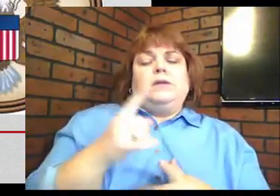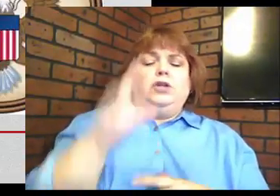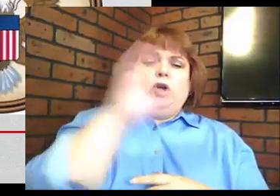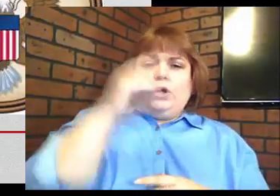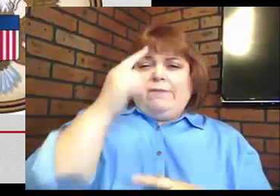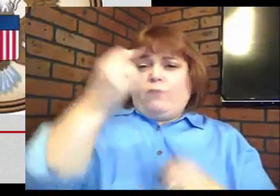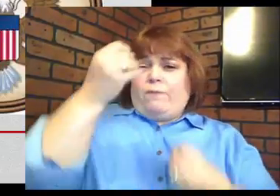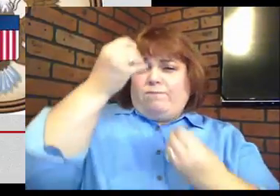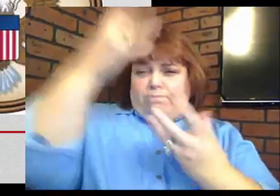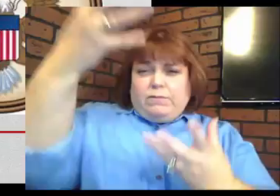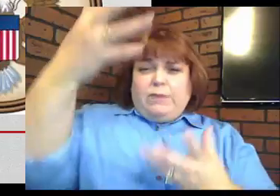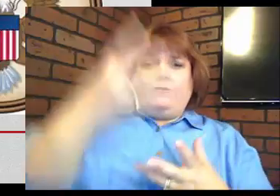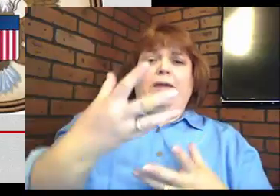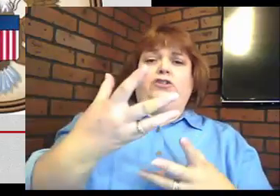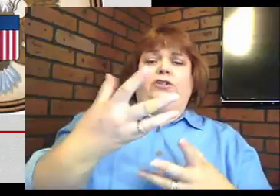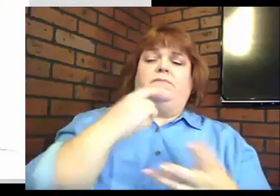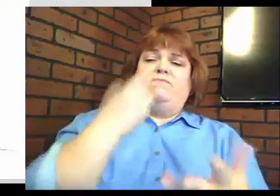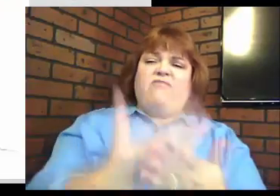government.